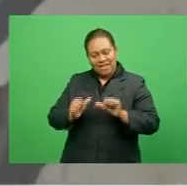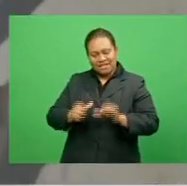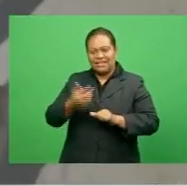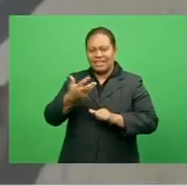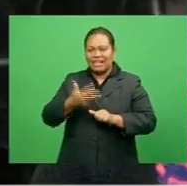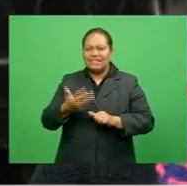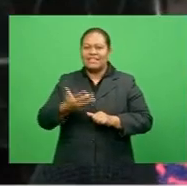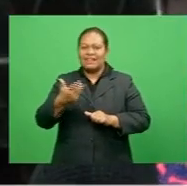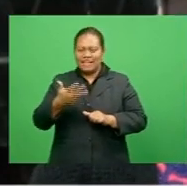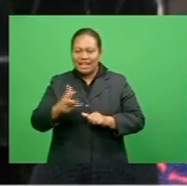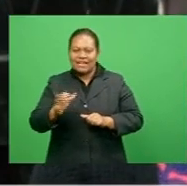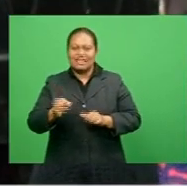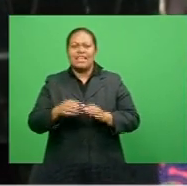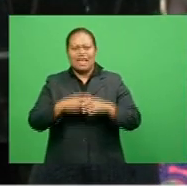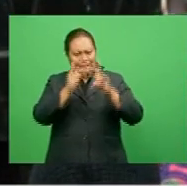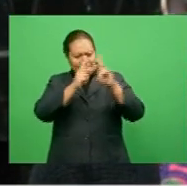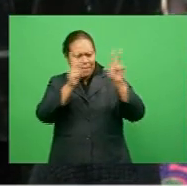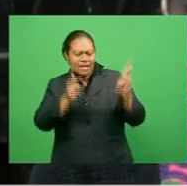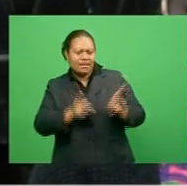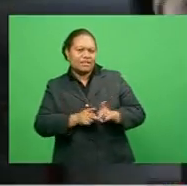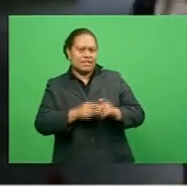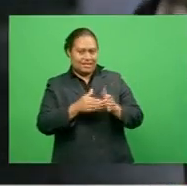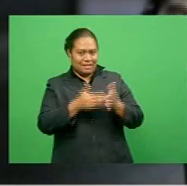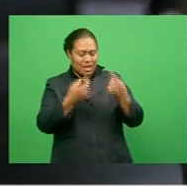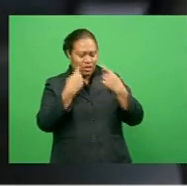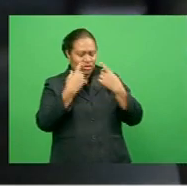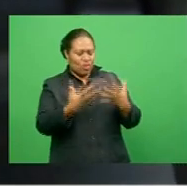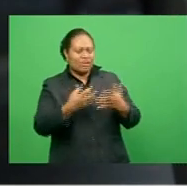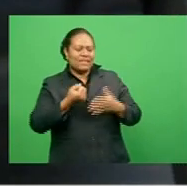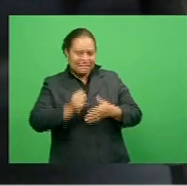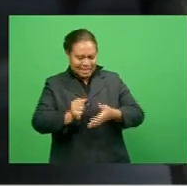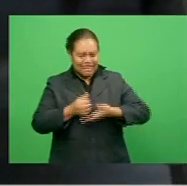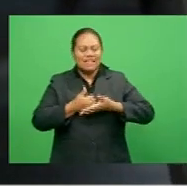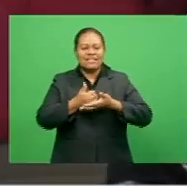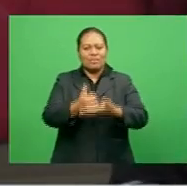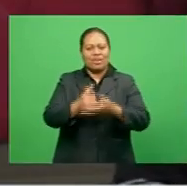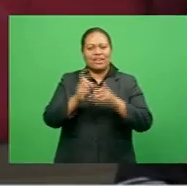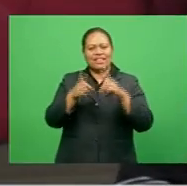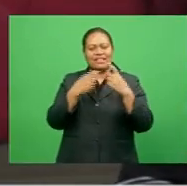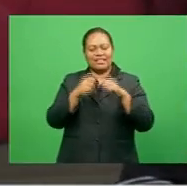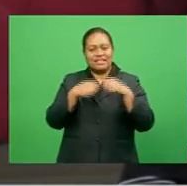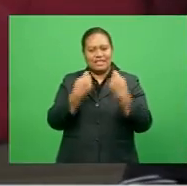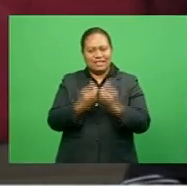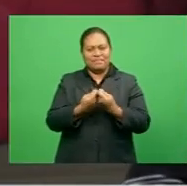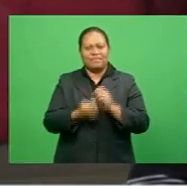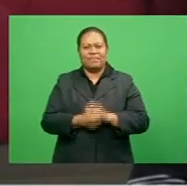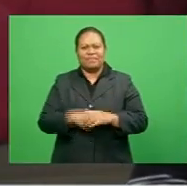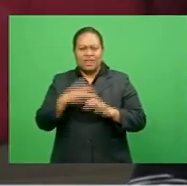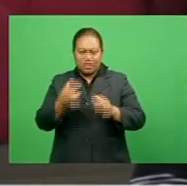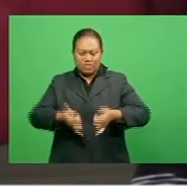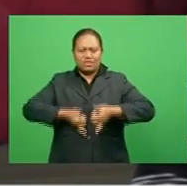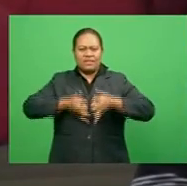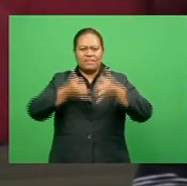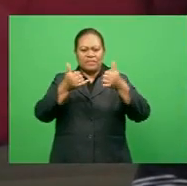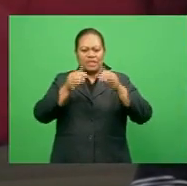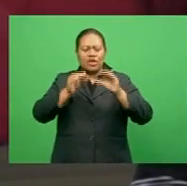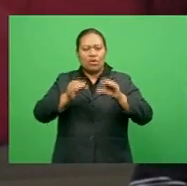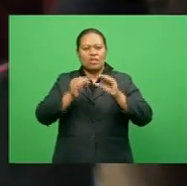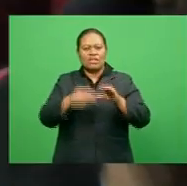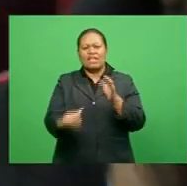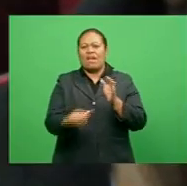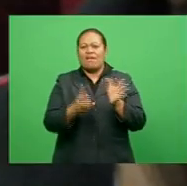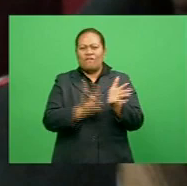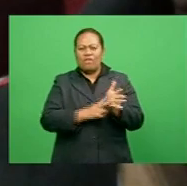his children in this picture are still supporting the team. Nasinu's goalkeeper who lifted the IDC trophy is now coach Tangi